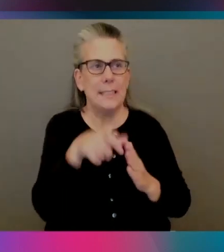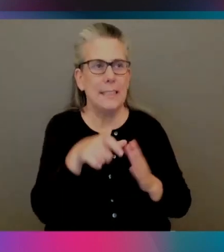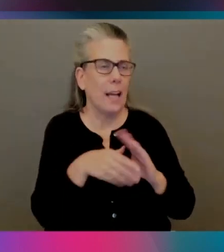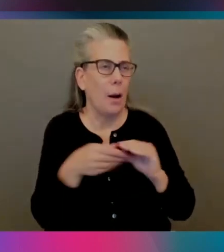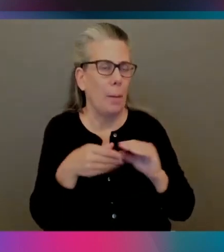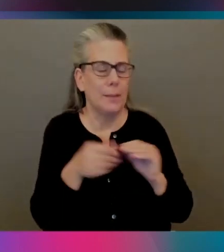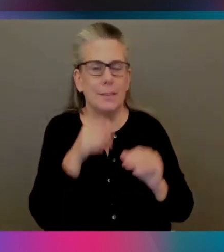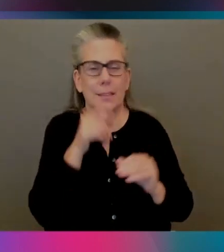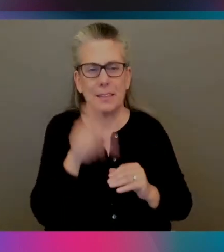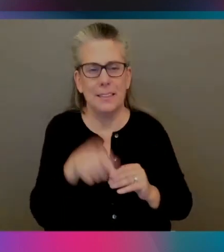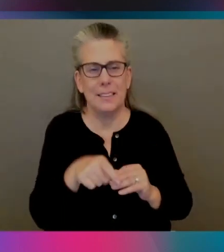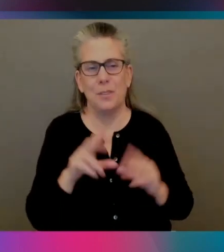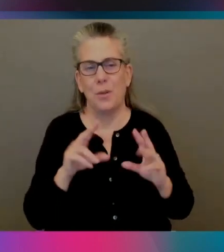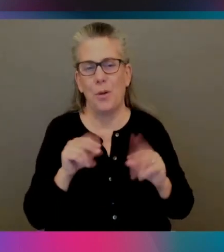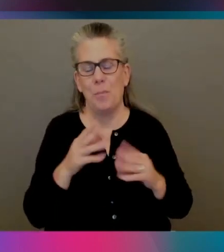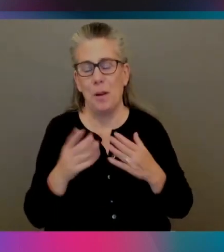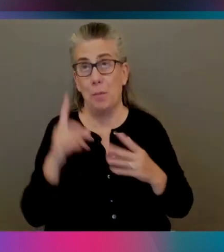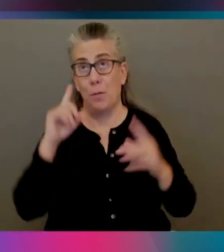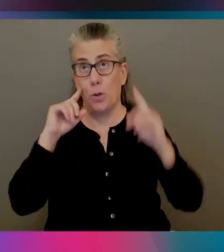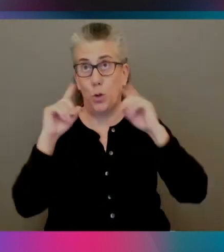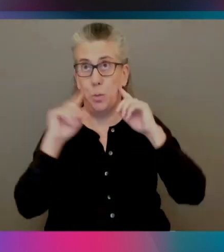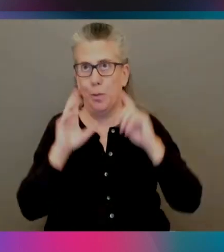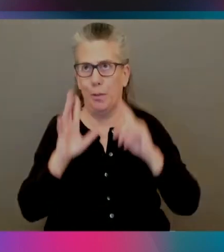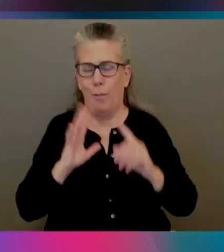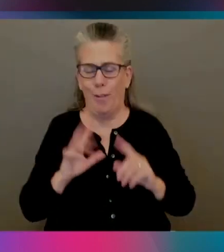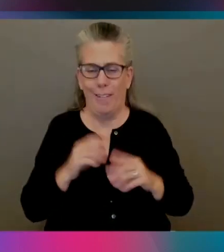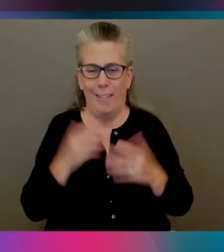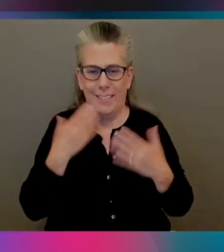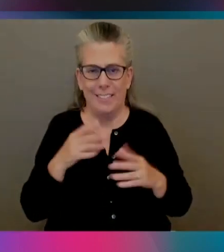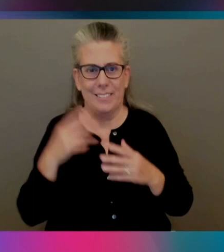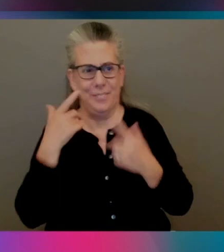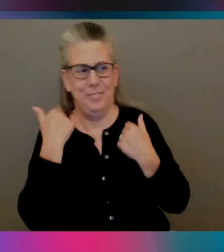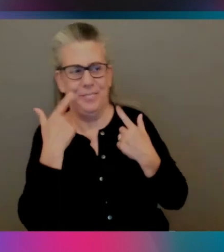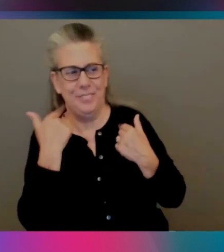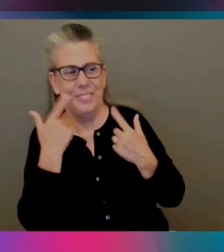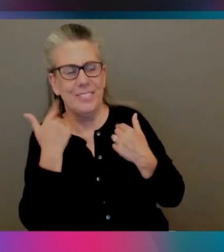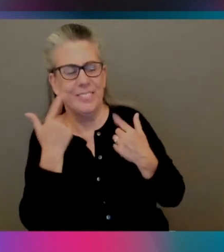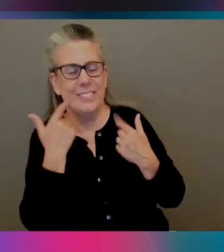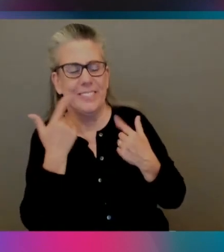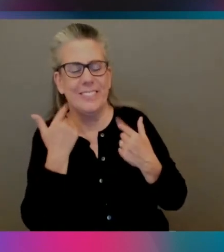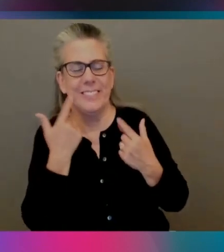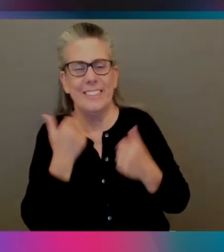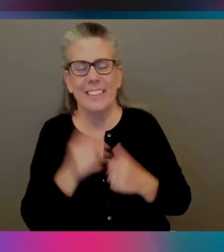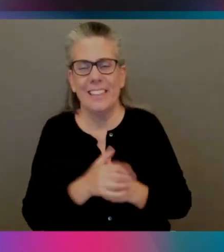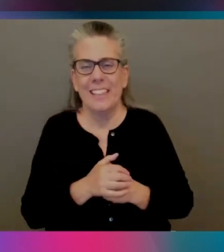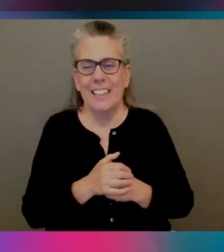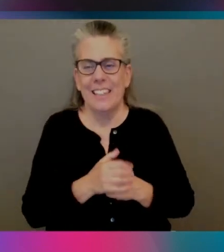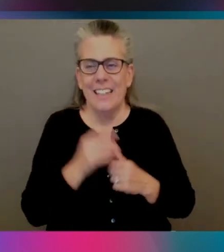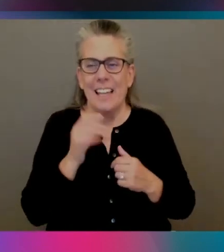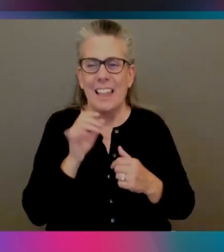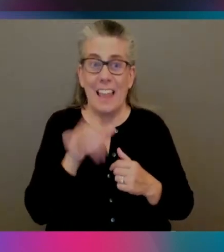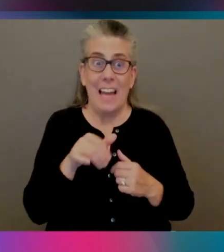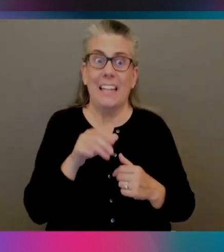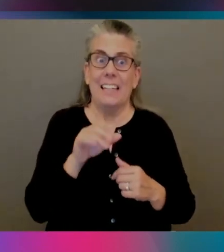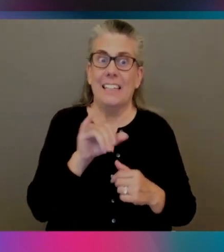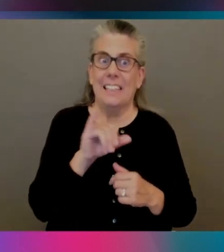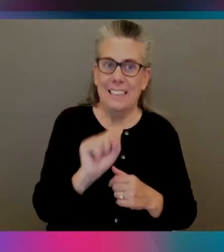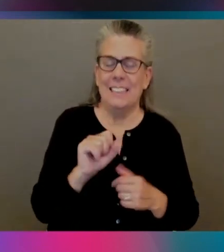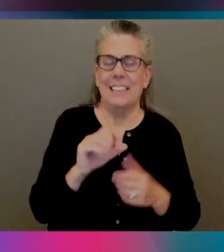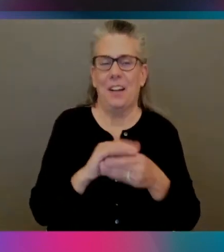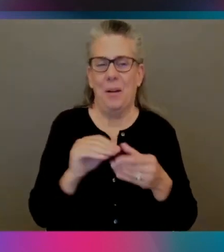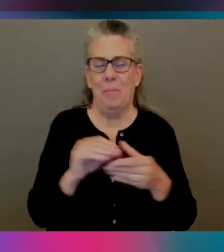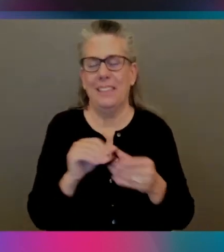I'm sure you heard that argument Yeah, before. it's idiomatic. It's Yeah, you idiomatic. just read the code. Like, it is the comment. Yeah. Right. I no,